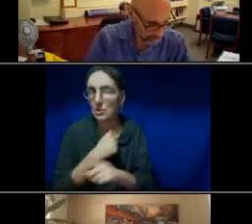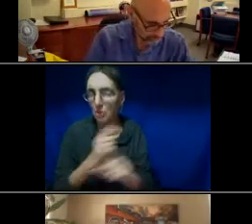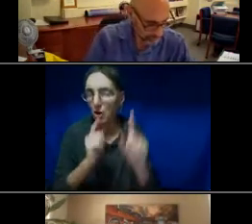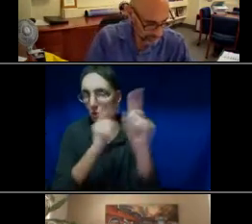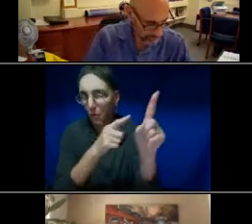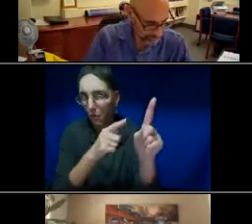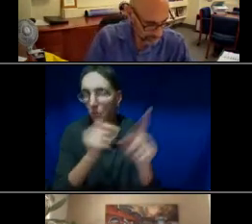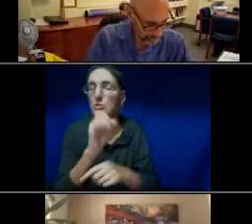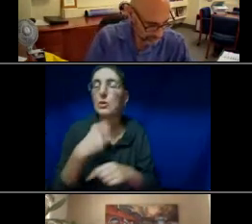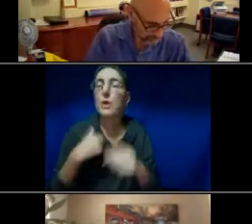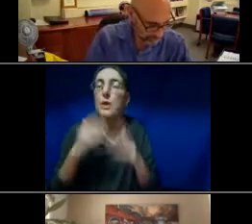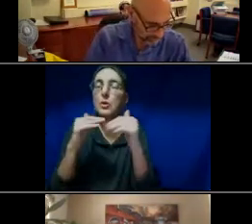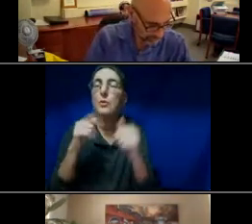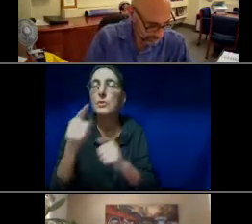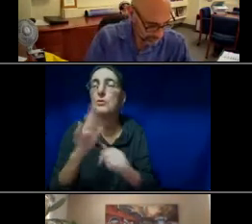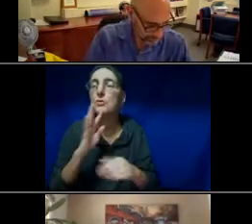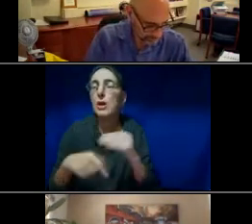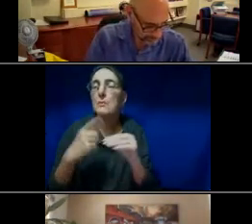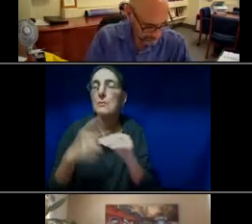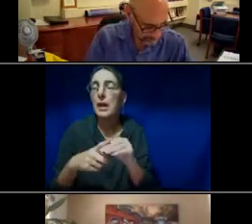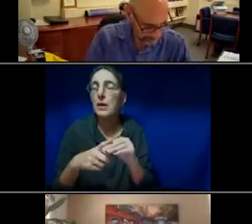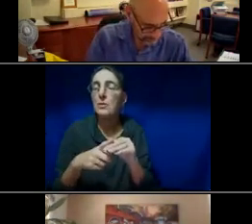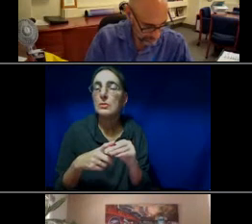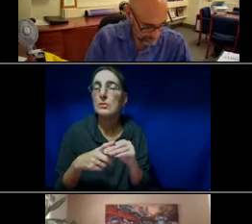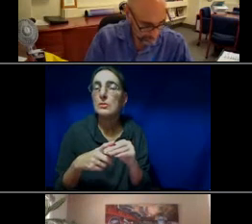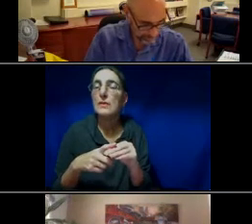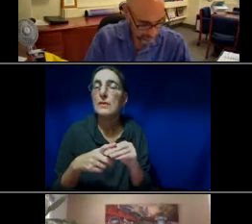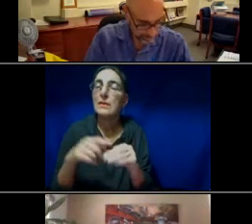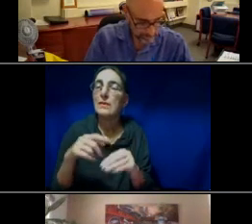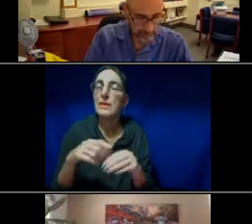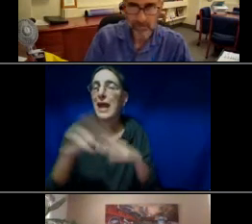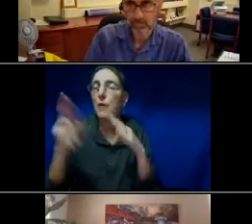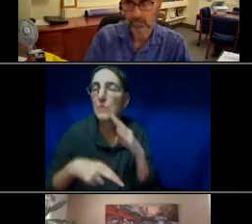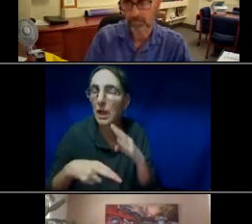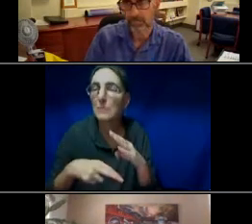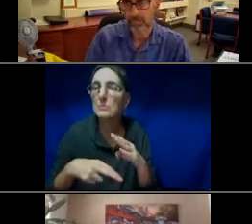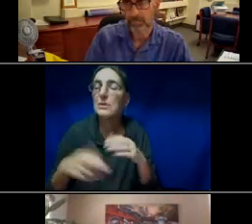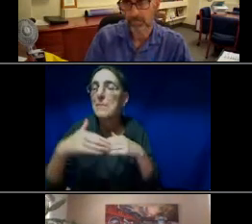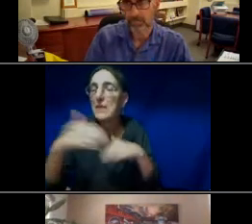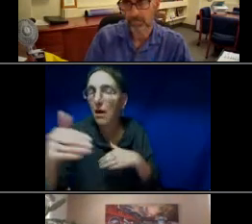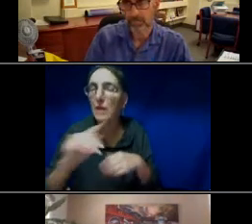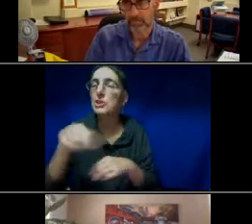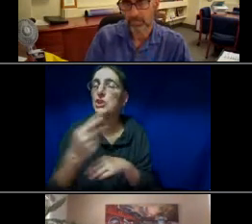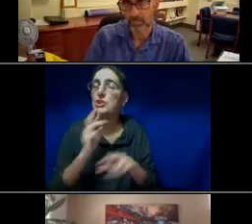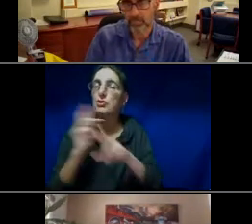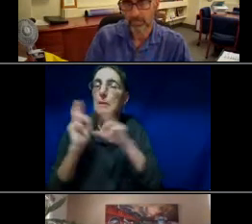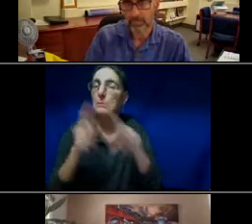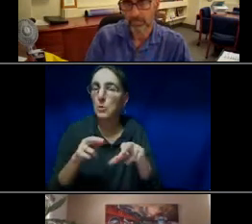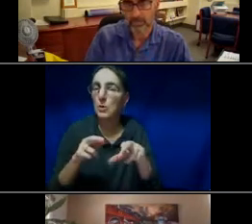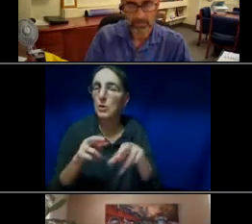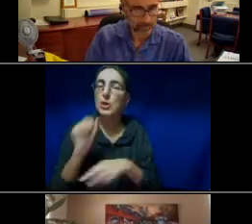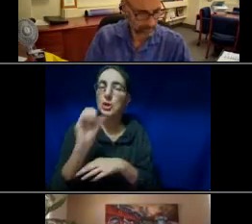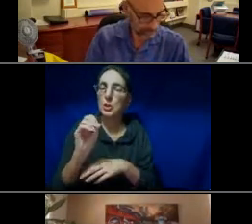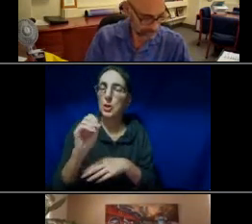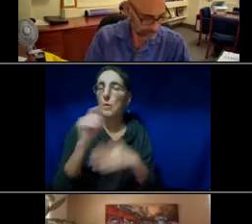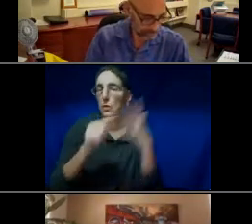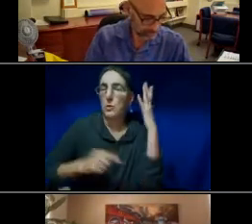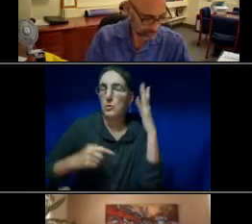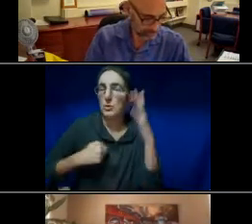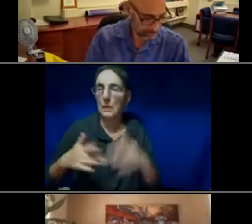that you talk about the outcomes beyond just the report. So those are my feelings,